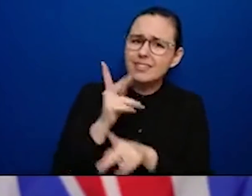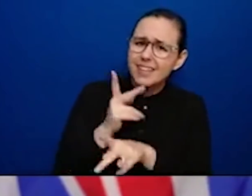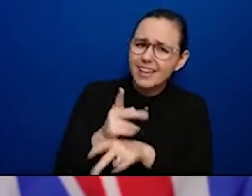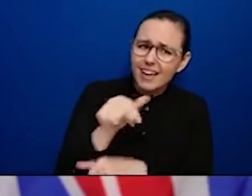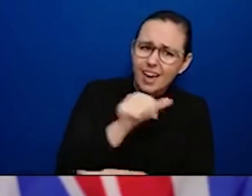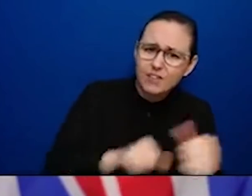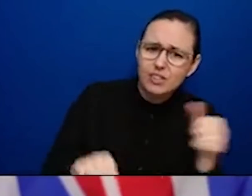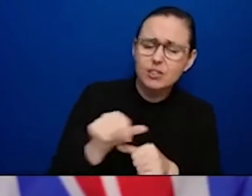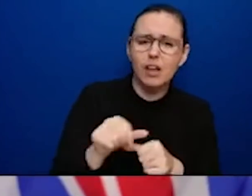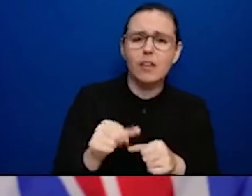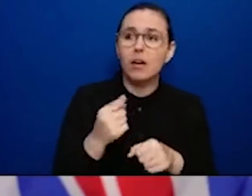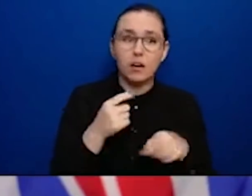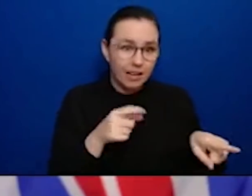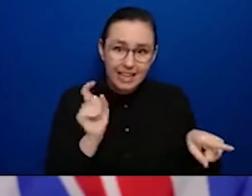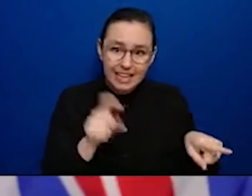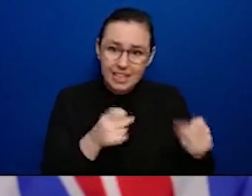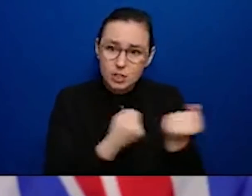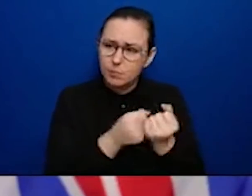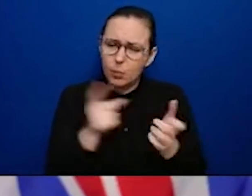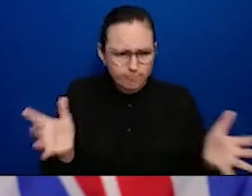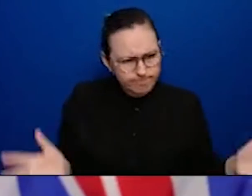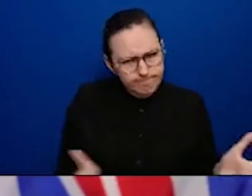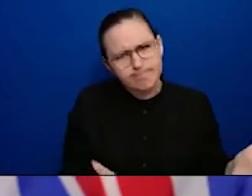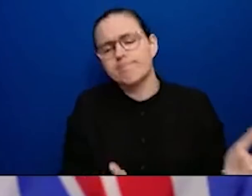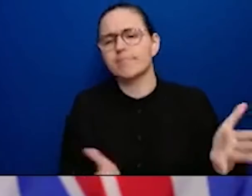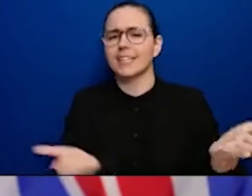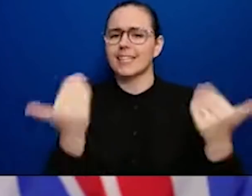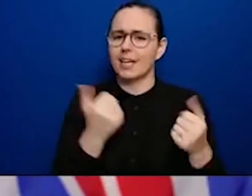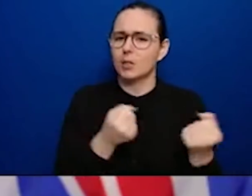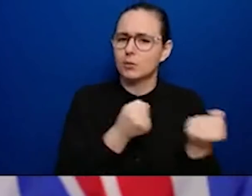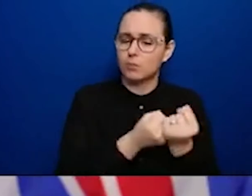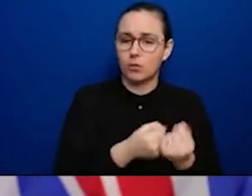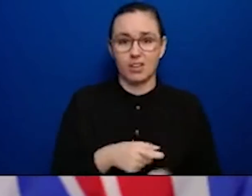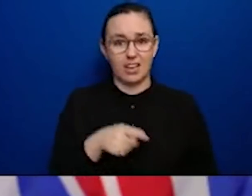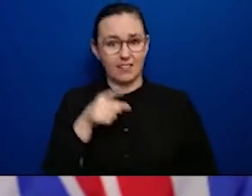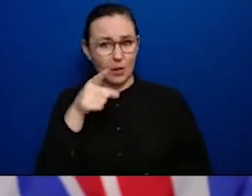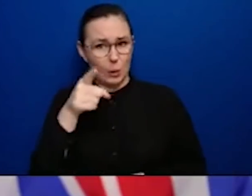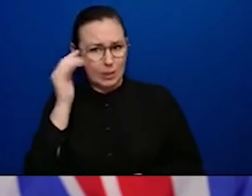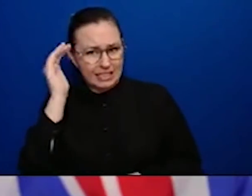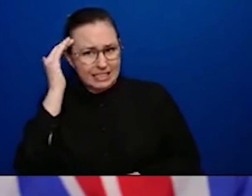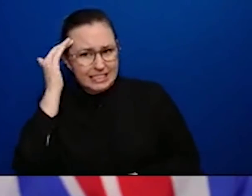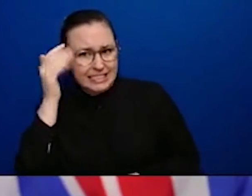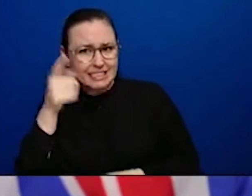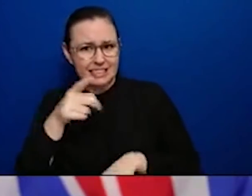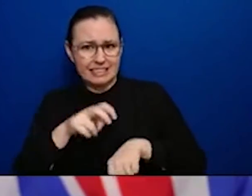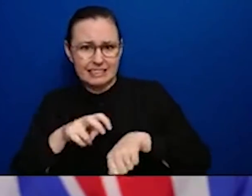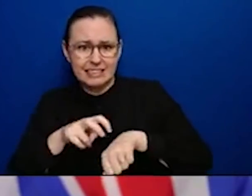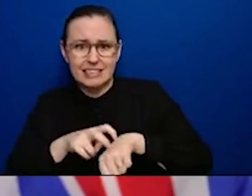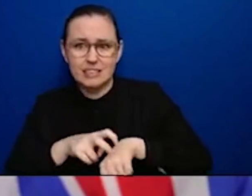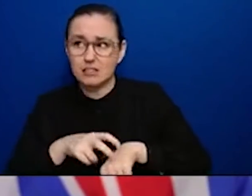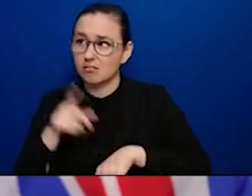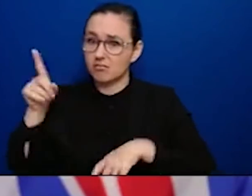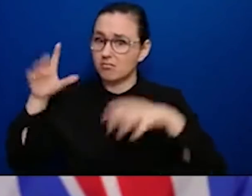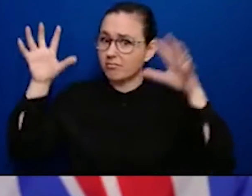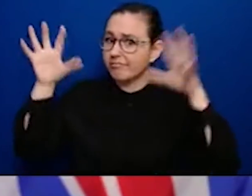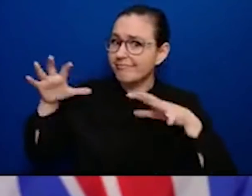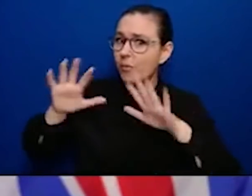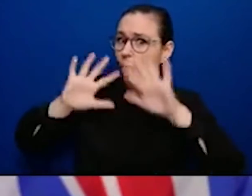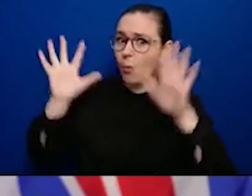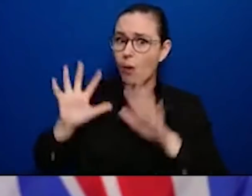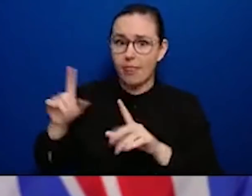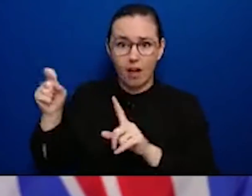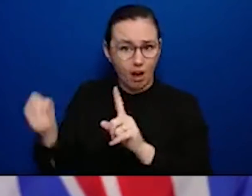need. If you're feeling anxious or overwhelmed or have been directly impacted by the ongoing extreme rains and flooding, please know